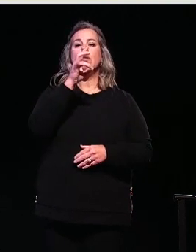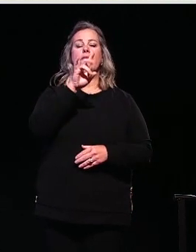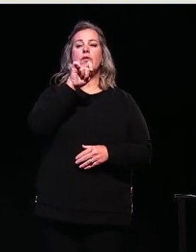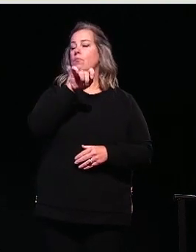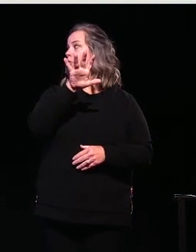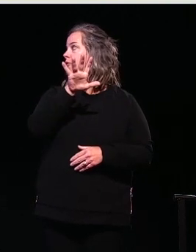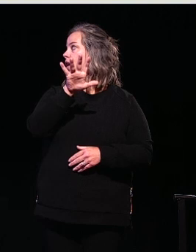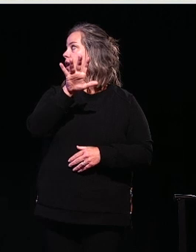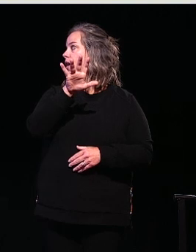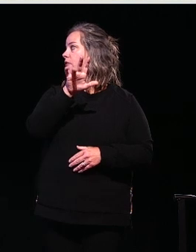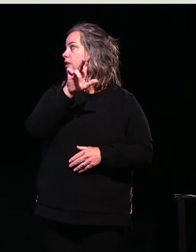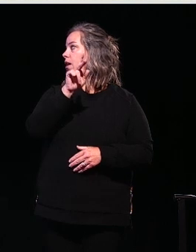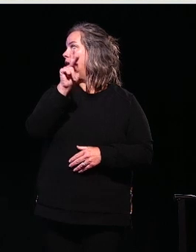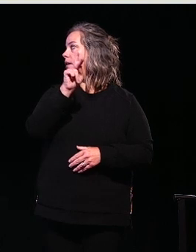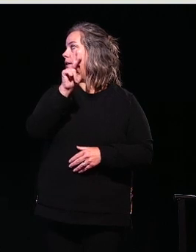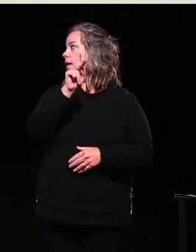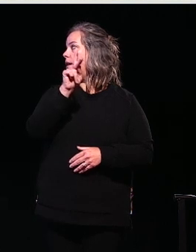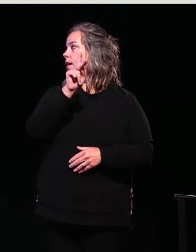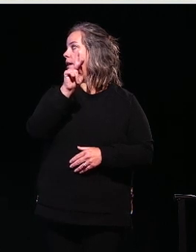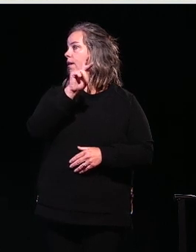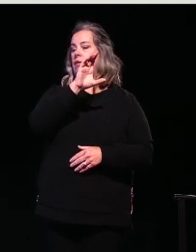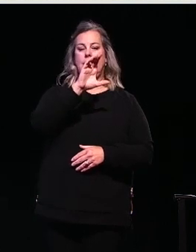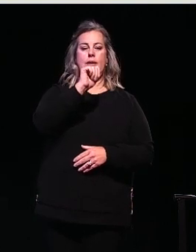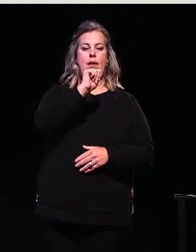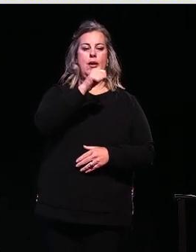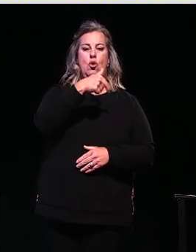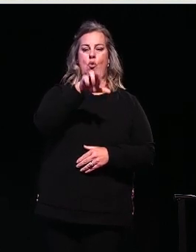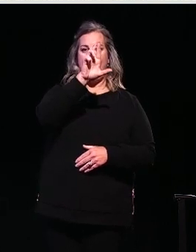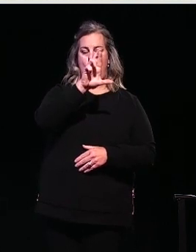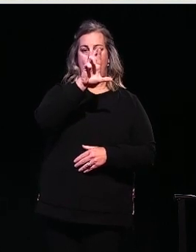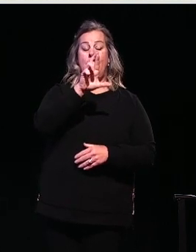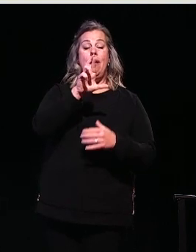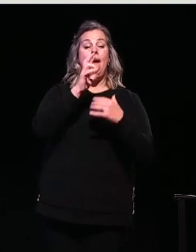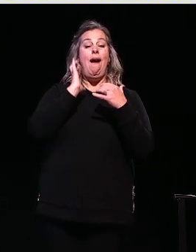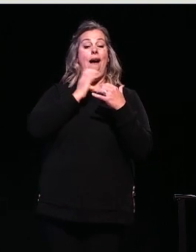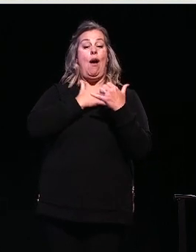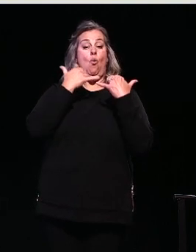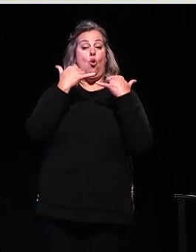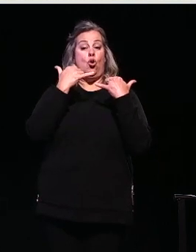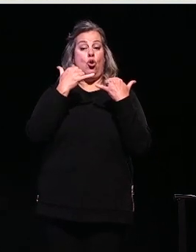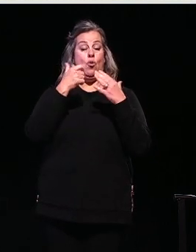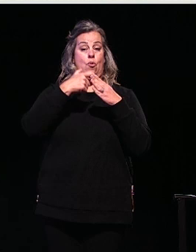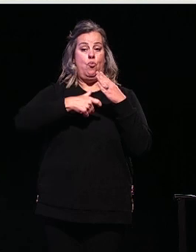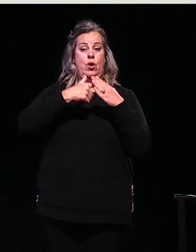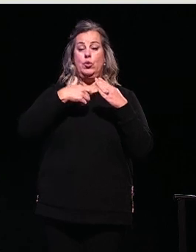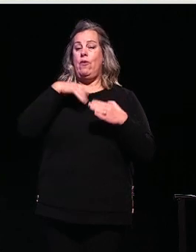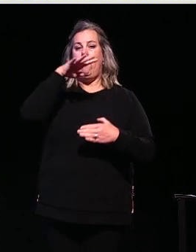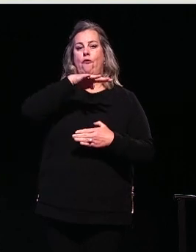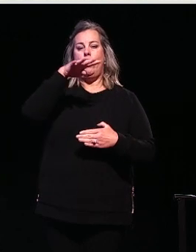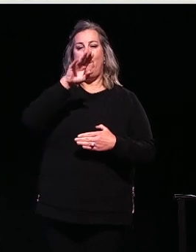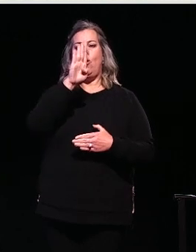in that. So in 5 years, it's 50 million sensors. At our current pricing, that's a $44 billion opportunity that we're